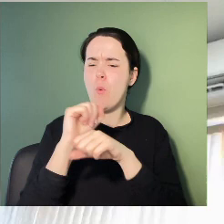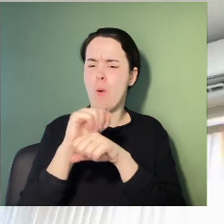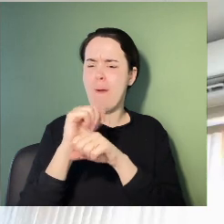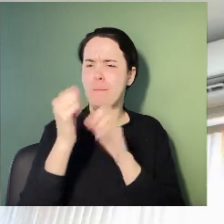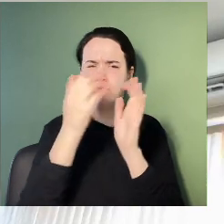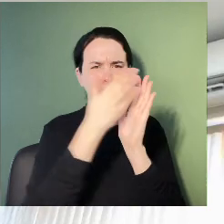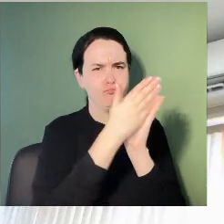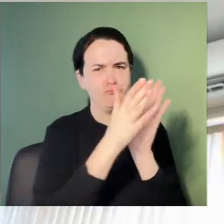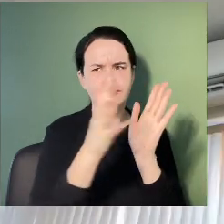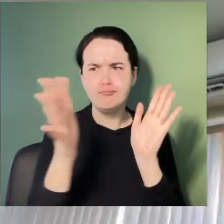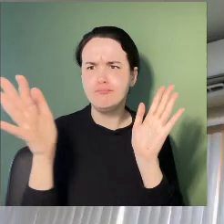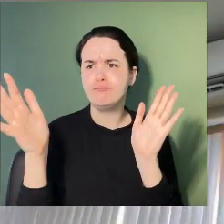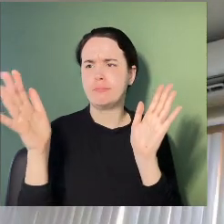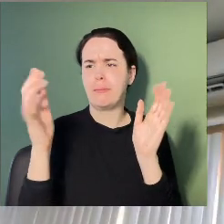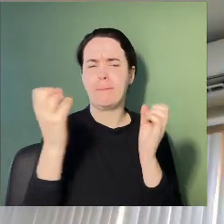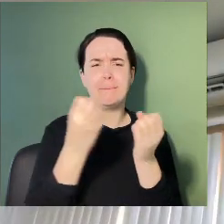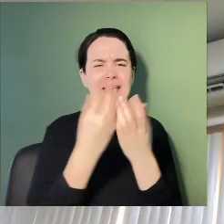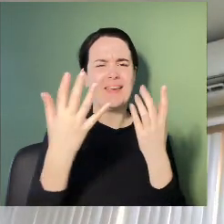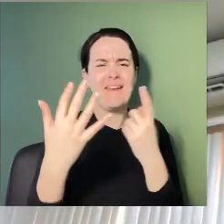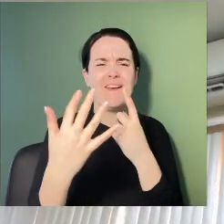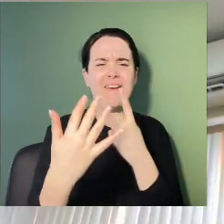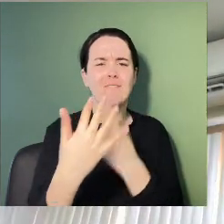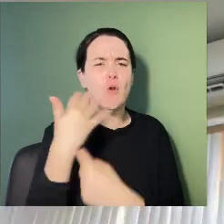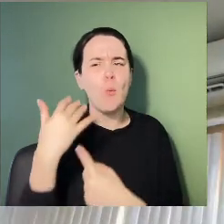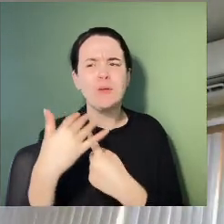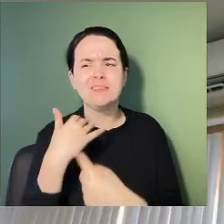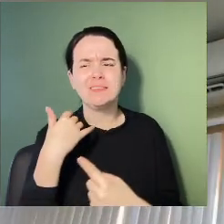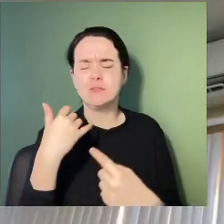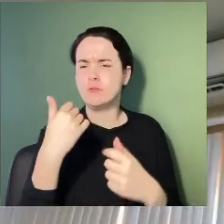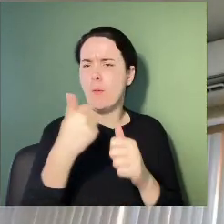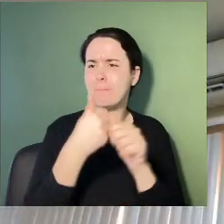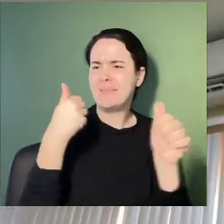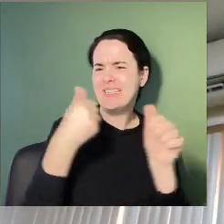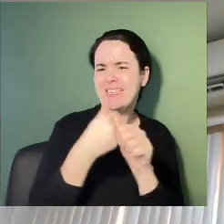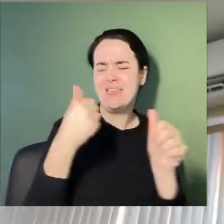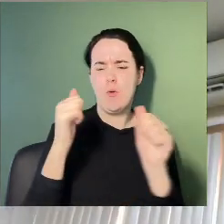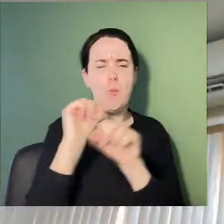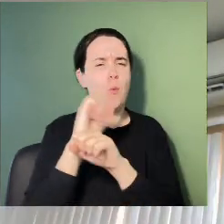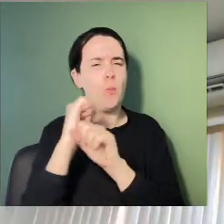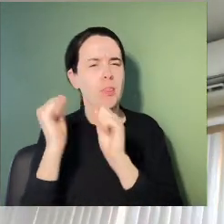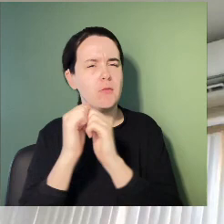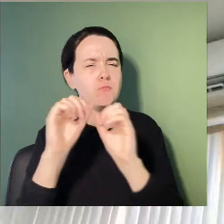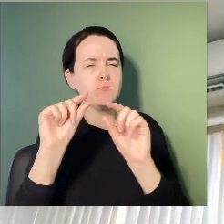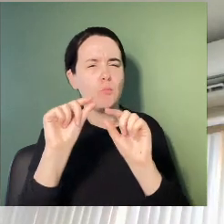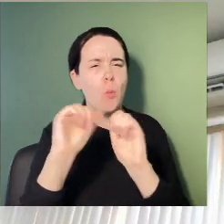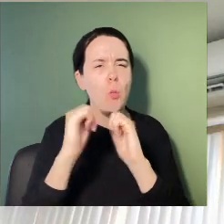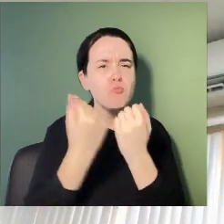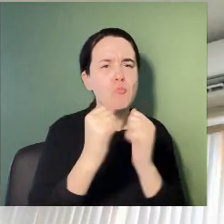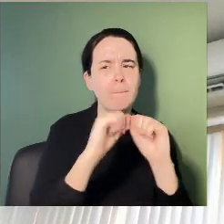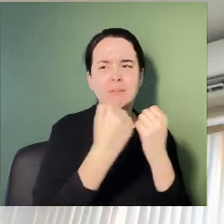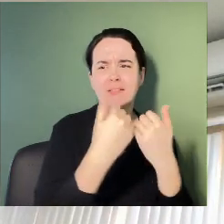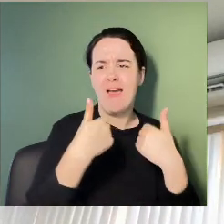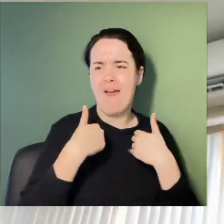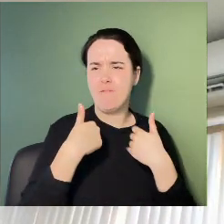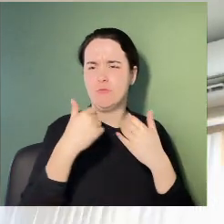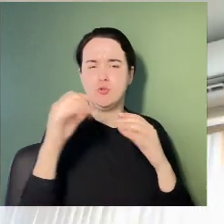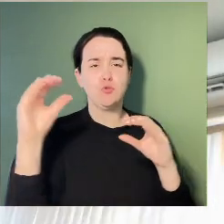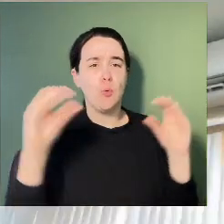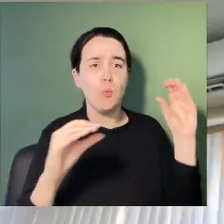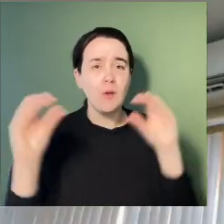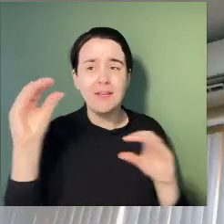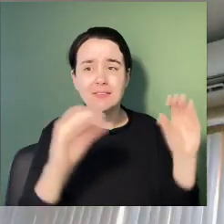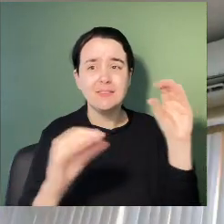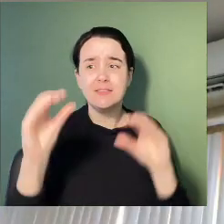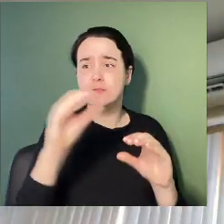broad. There's so many influencers and companies and countries, and then you're working with such a small group of donors. And what was